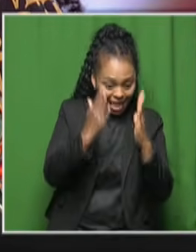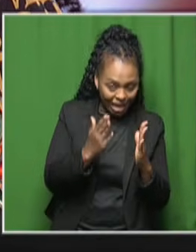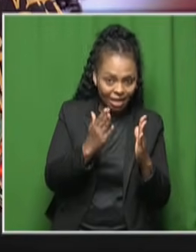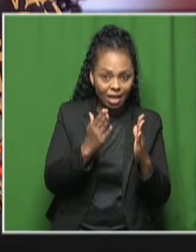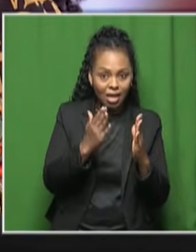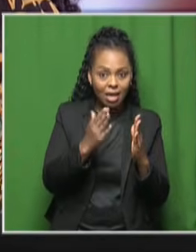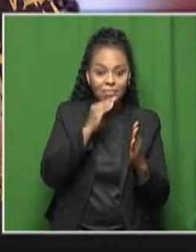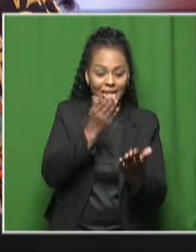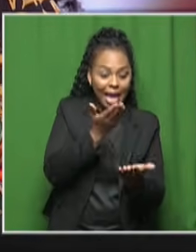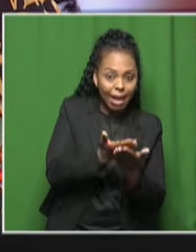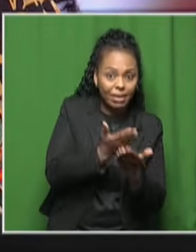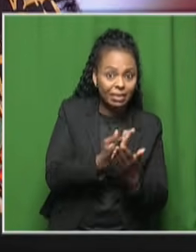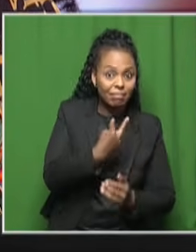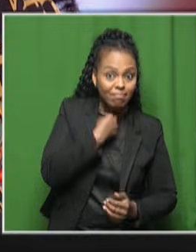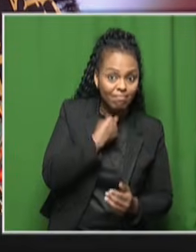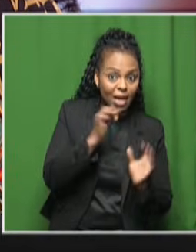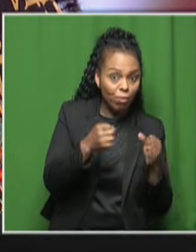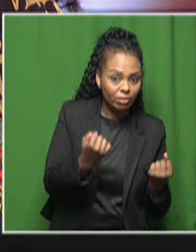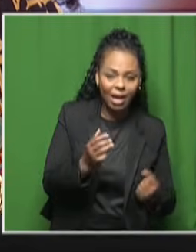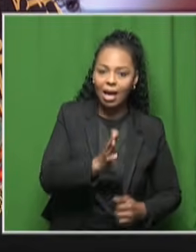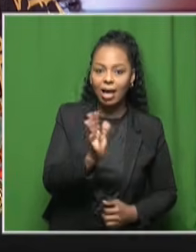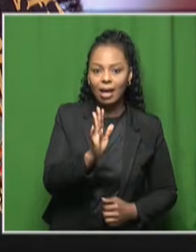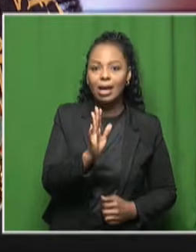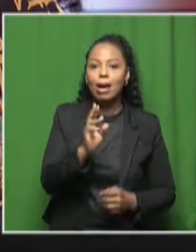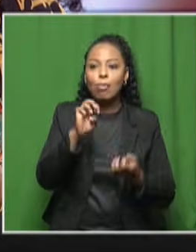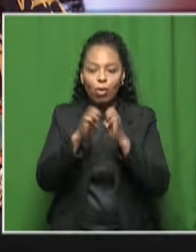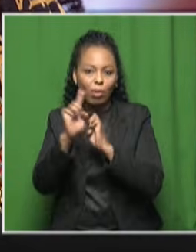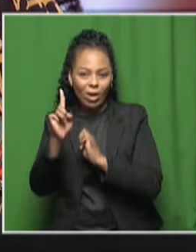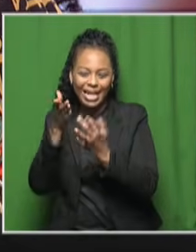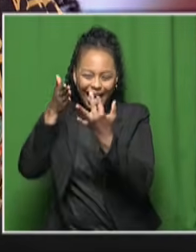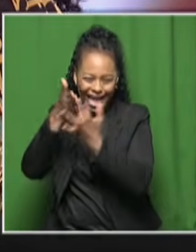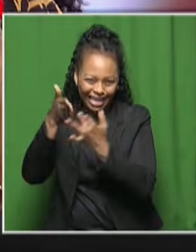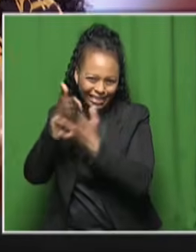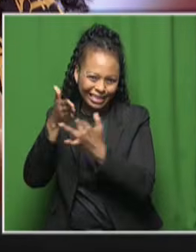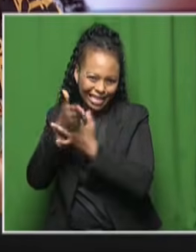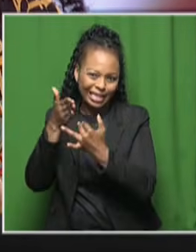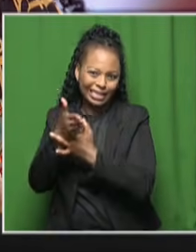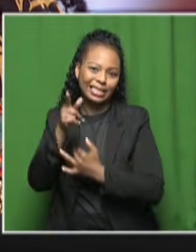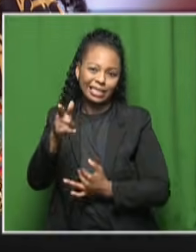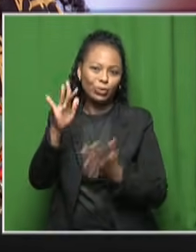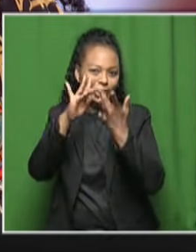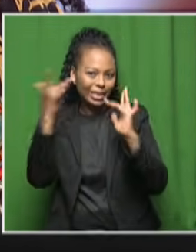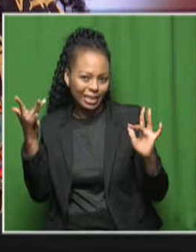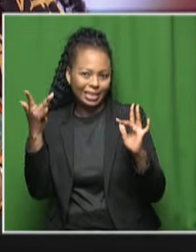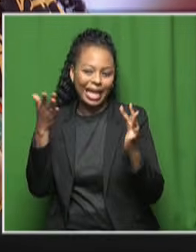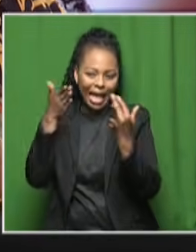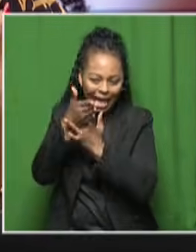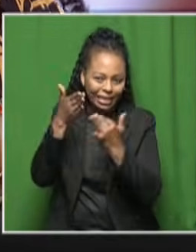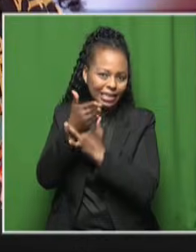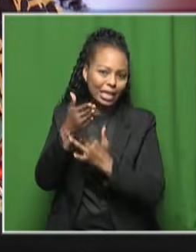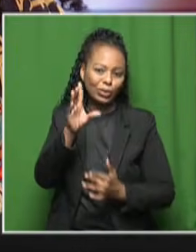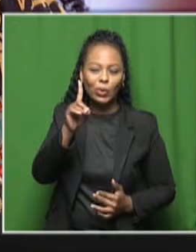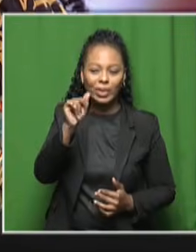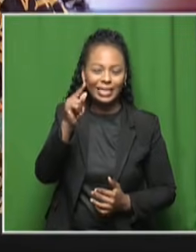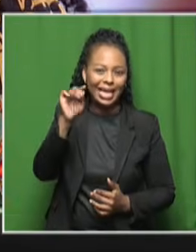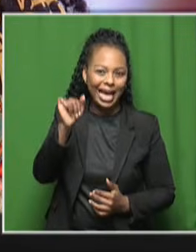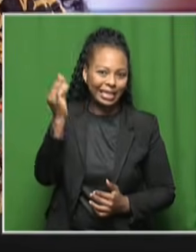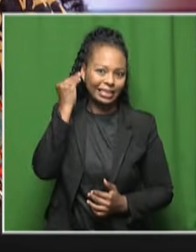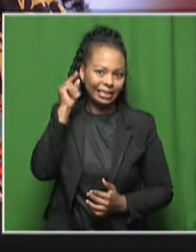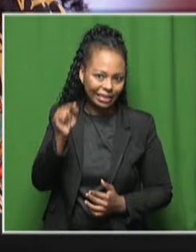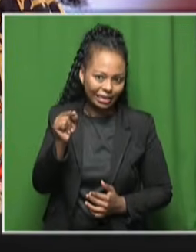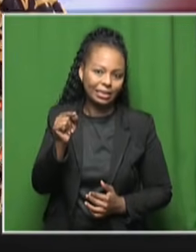lacking ability, they're lacking access to the tools, to the stable internet, to data. So that's the barrier.